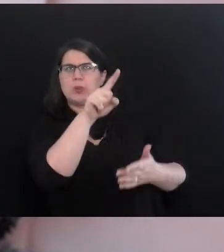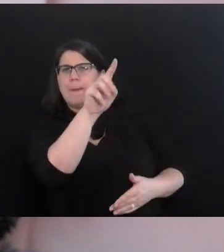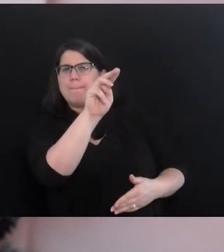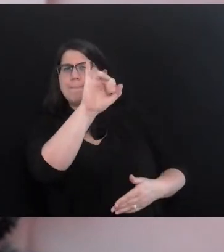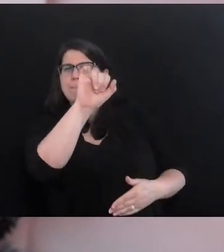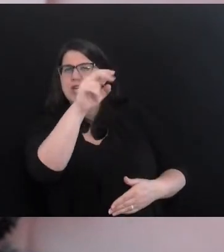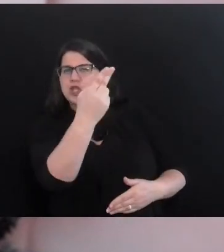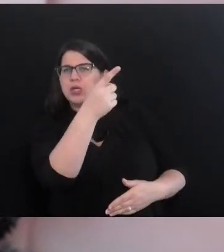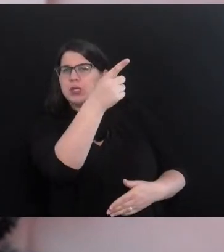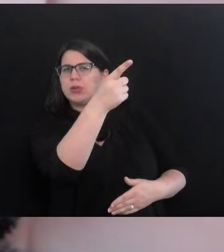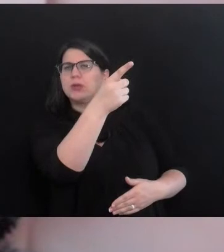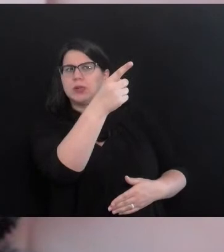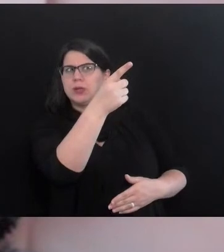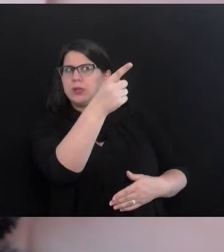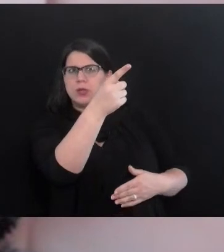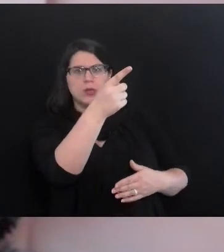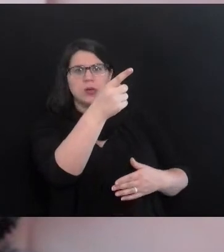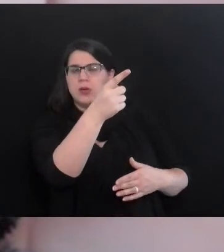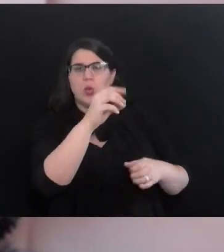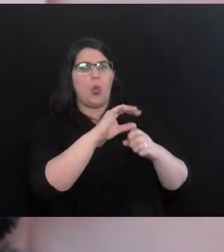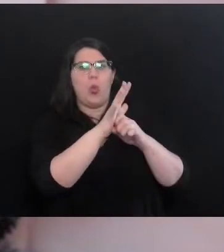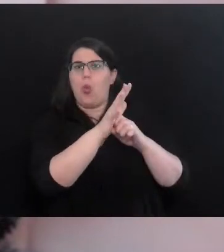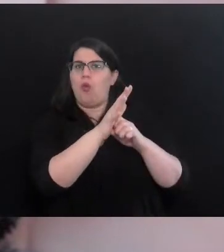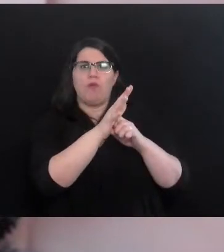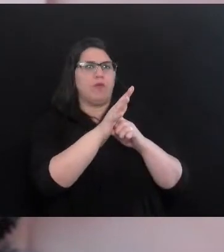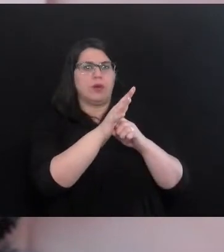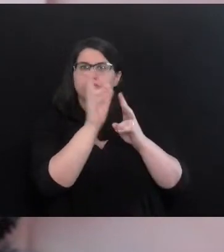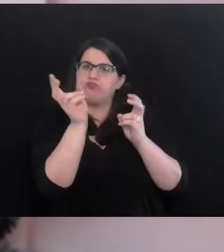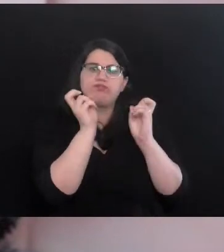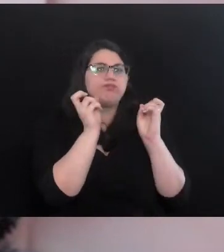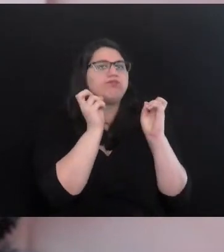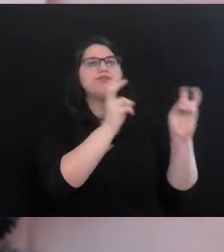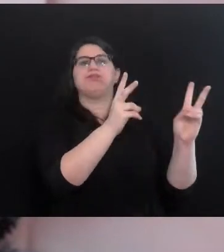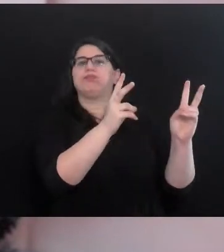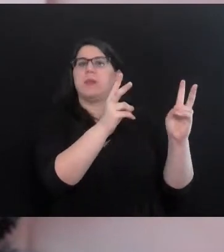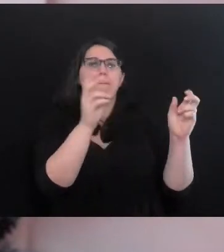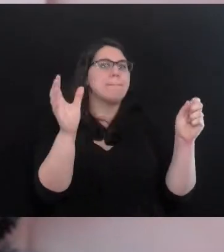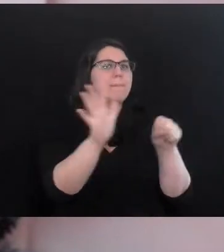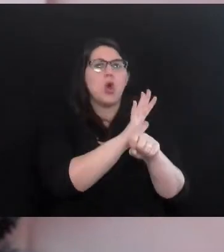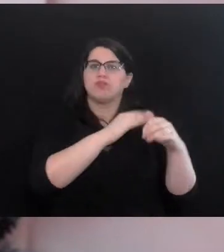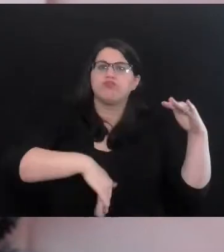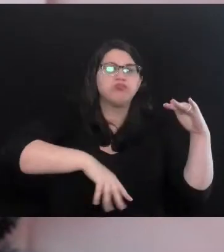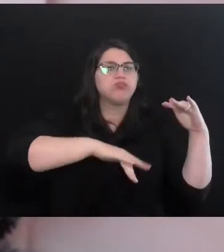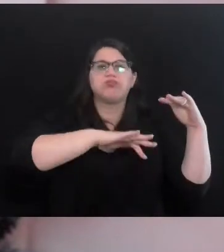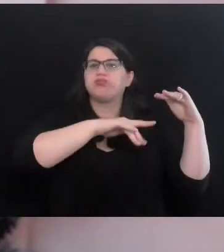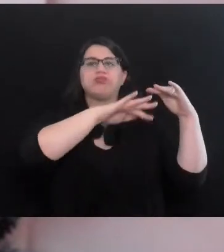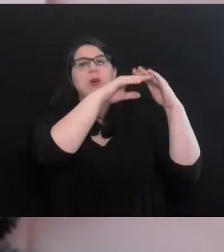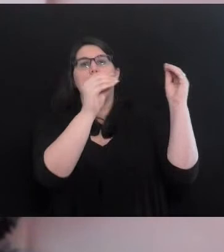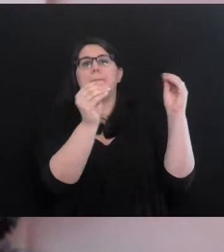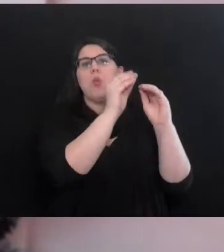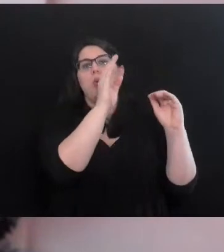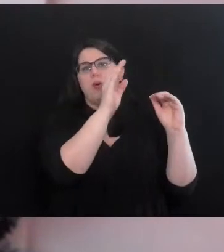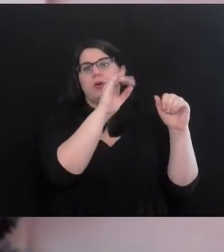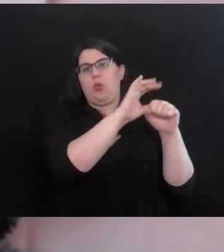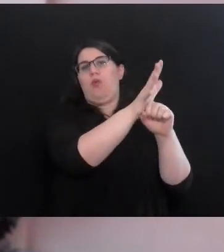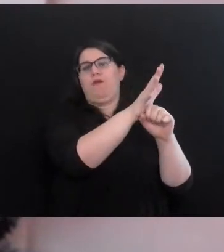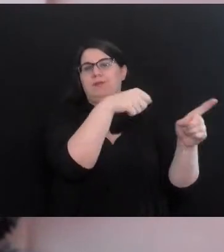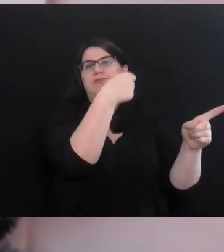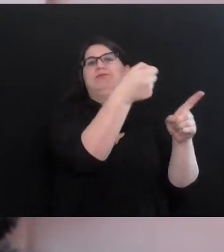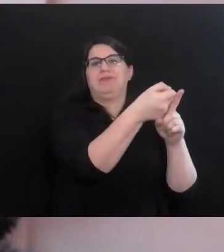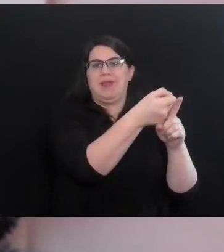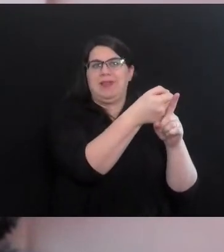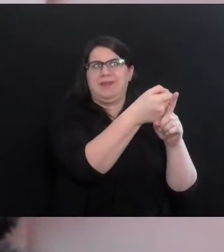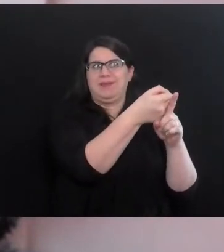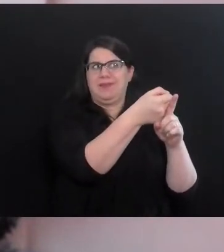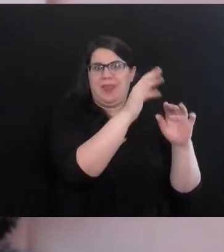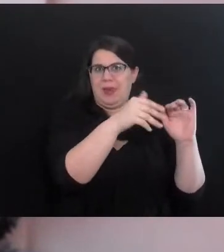more hospitalizations with COVID-19 than they have at any other point in the pandemic. And we look at them as a state